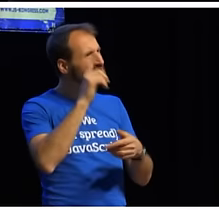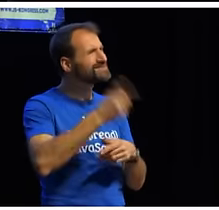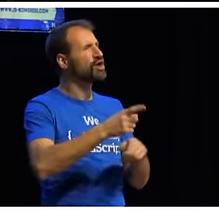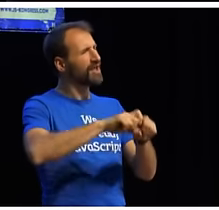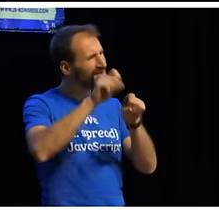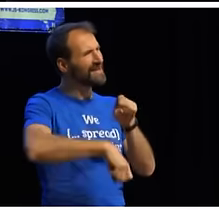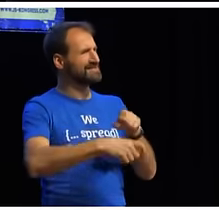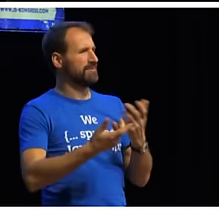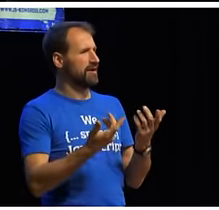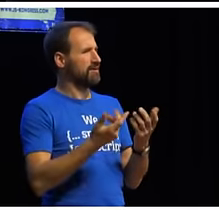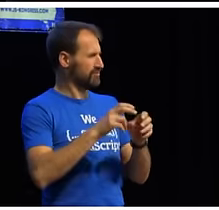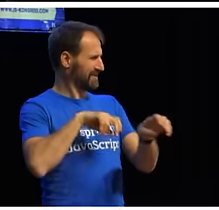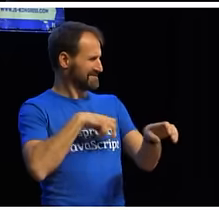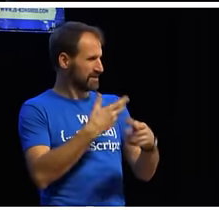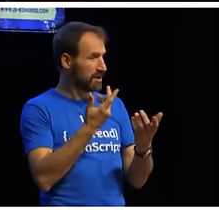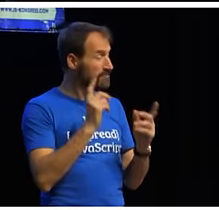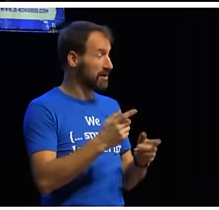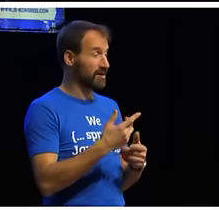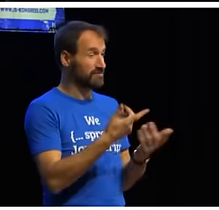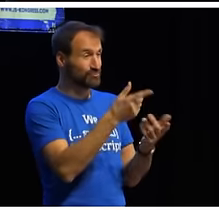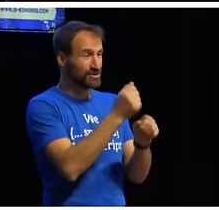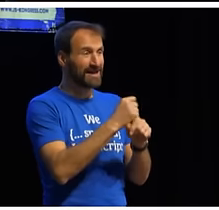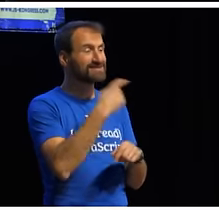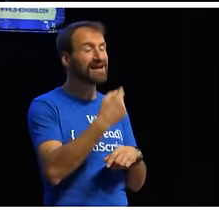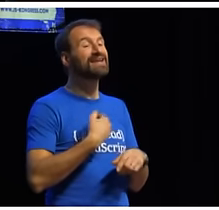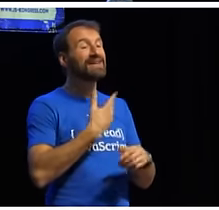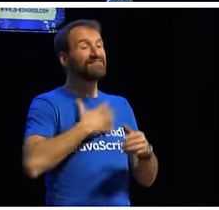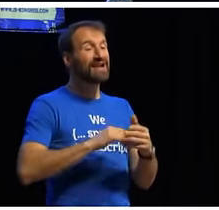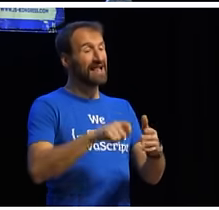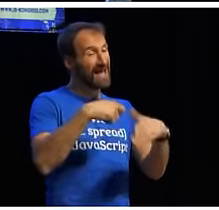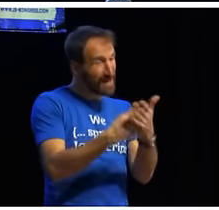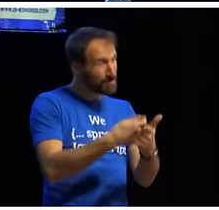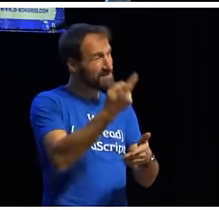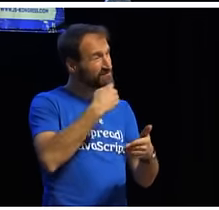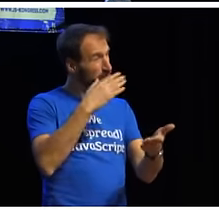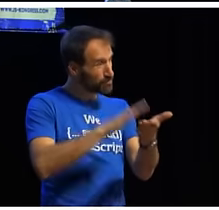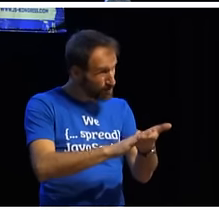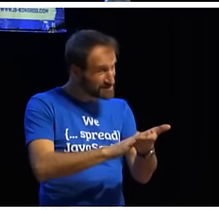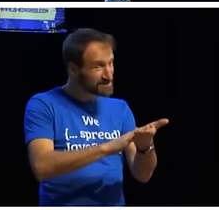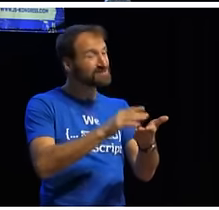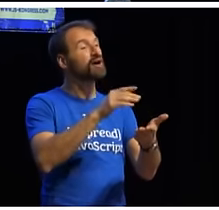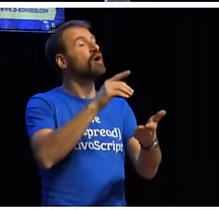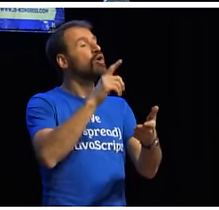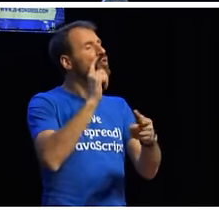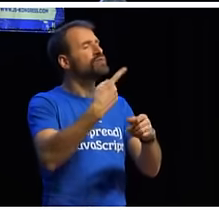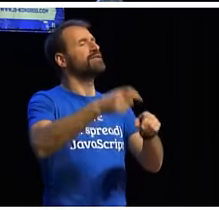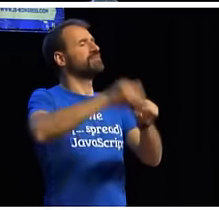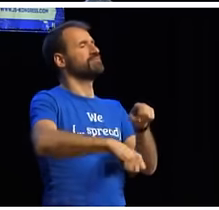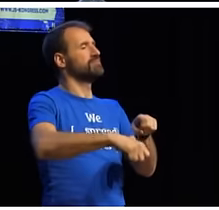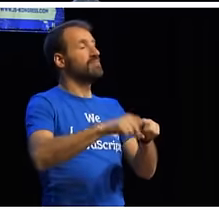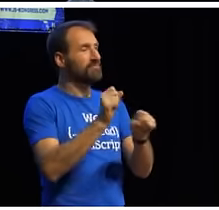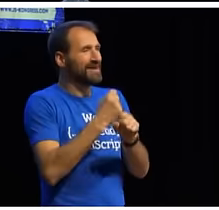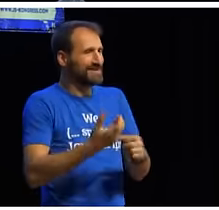say, I don't want this result from this promise. So this promise runs even if you don't want